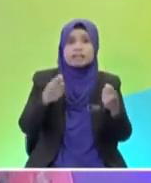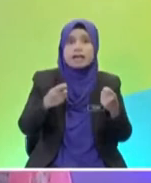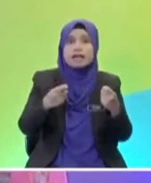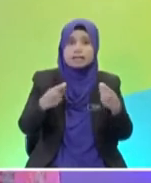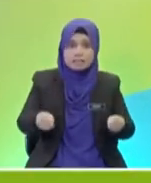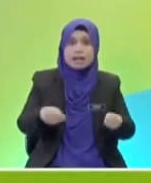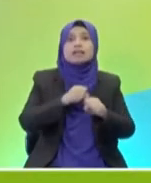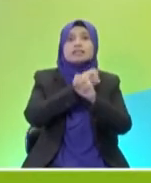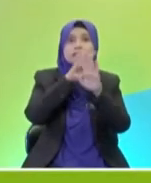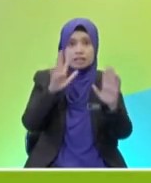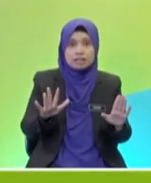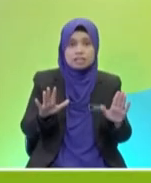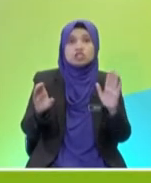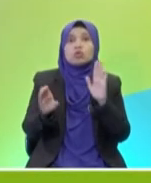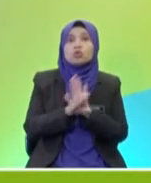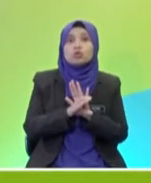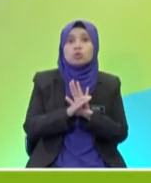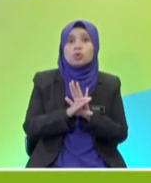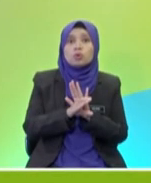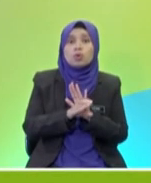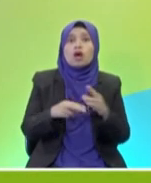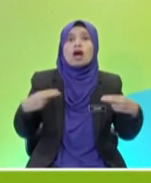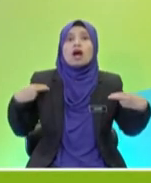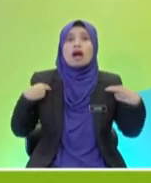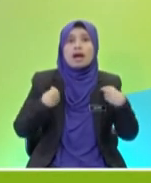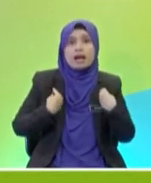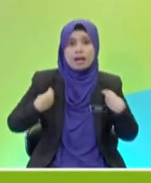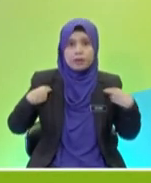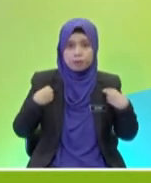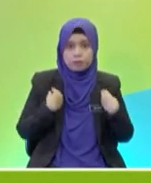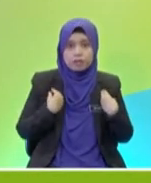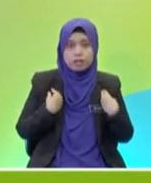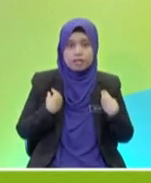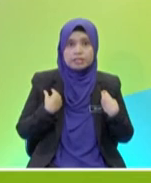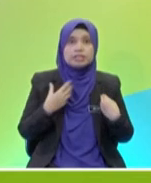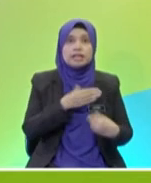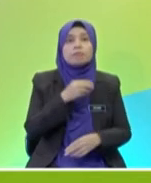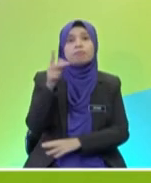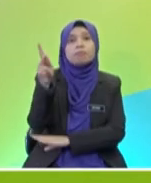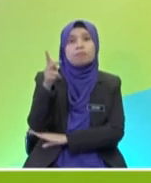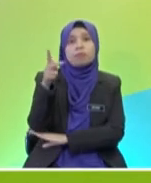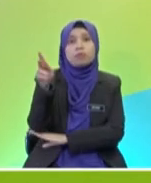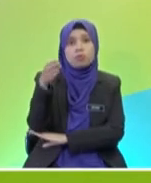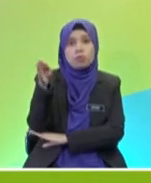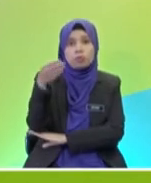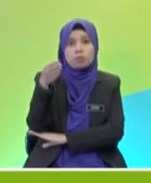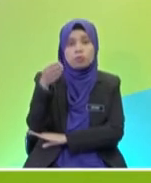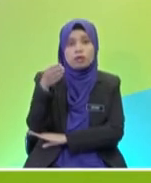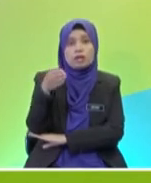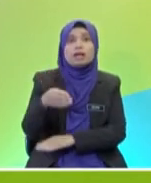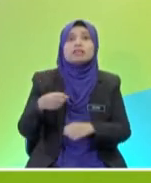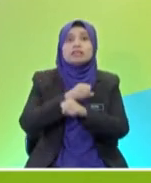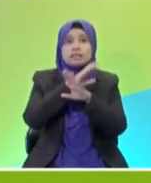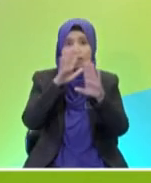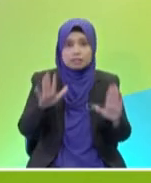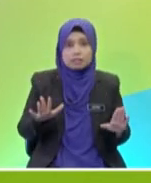able to explain through examples the animals and plants that are facing the threat of extinction and describe the factor that